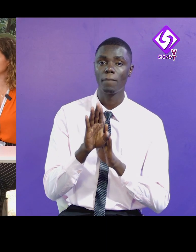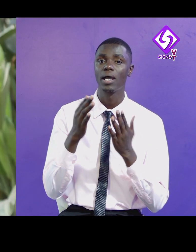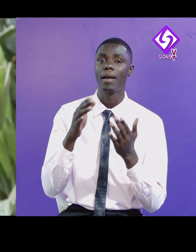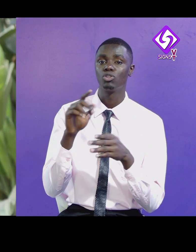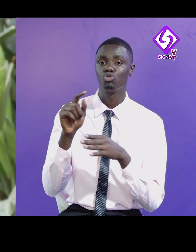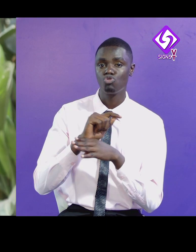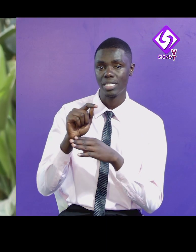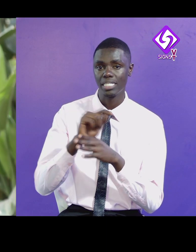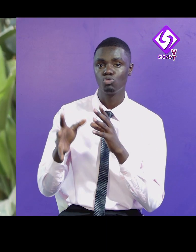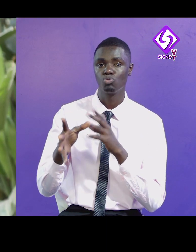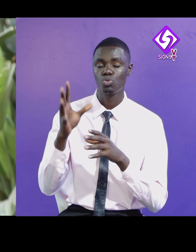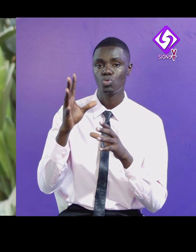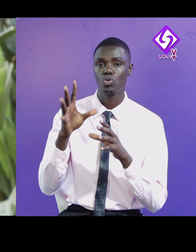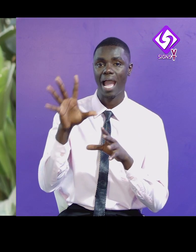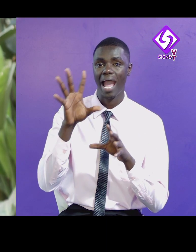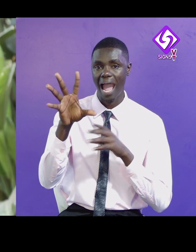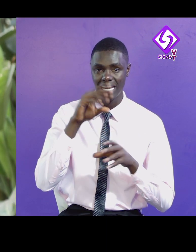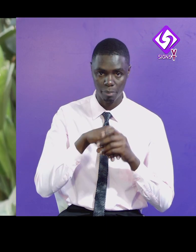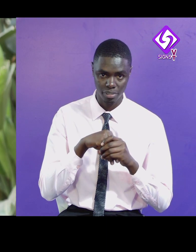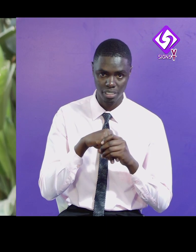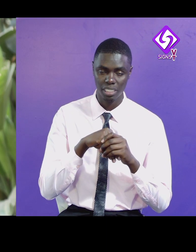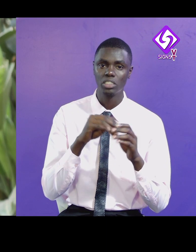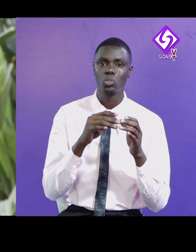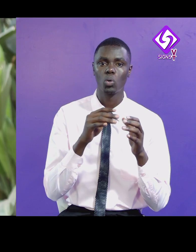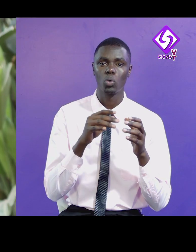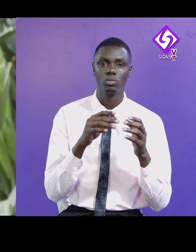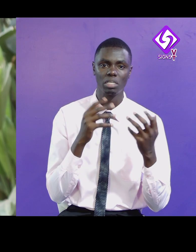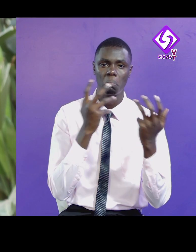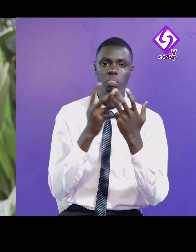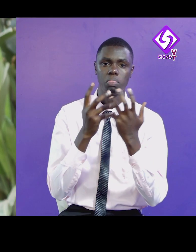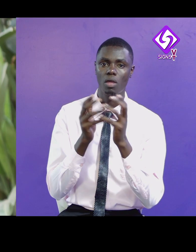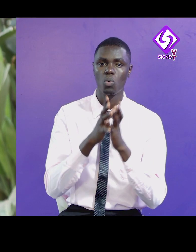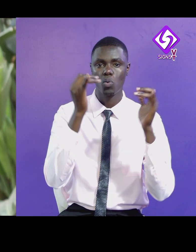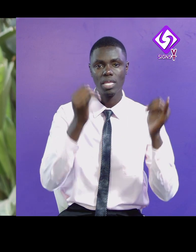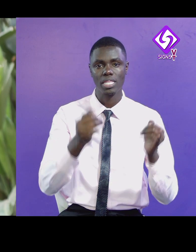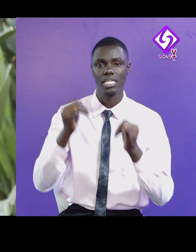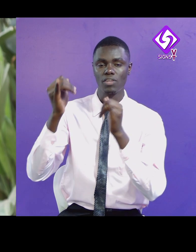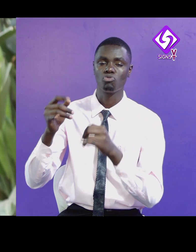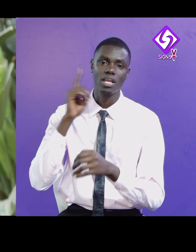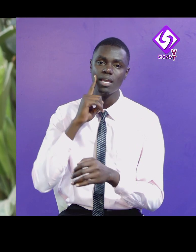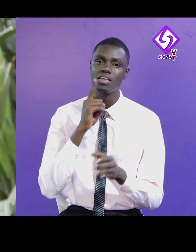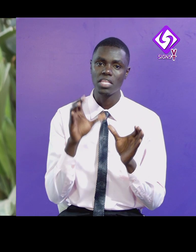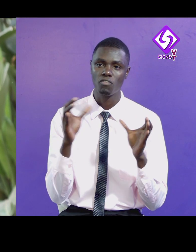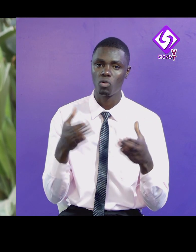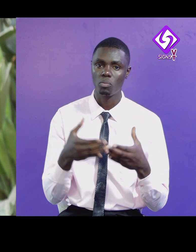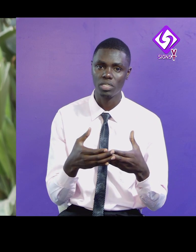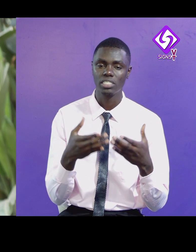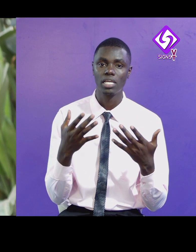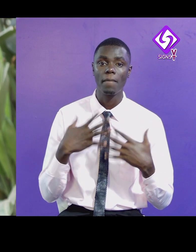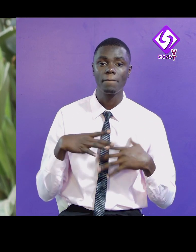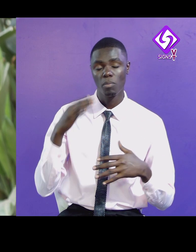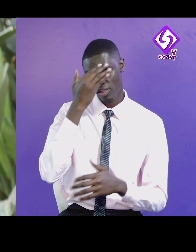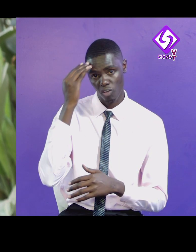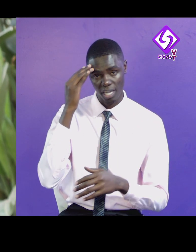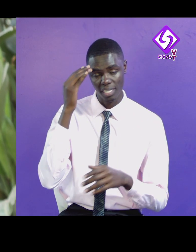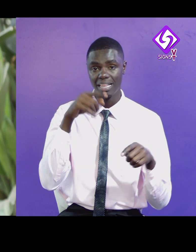and training to adapt depending on each individuals. Within the deaf community, I think what people forget is